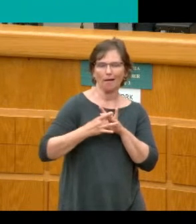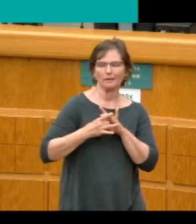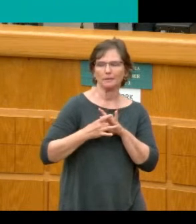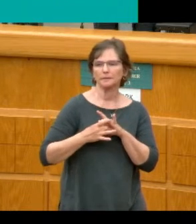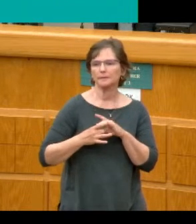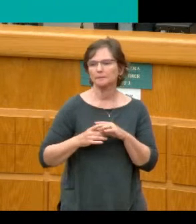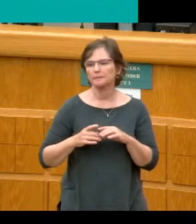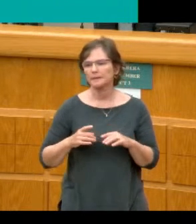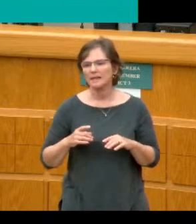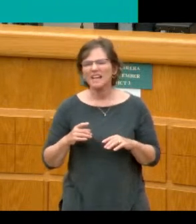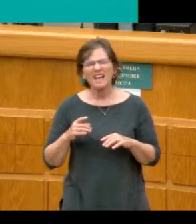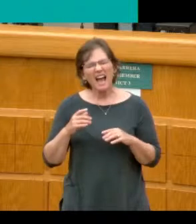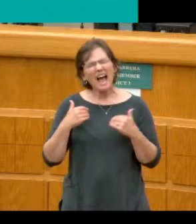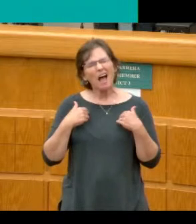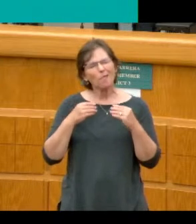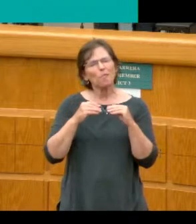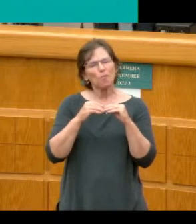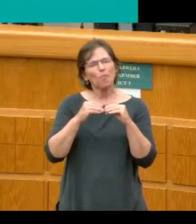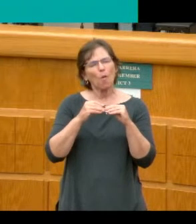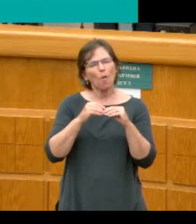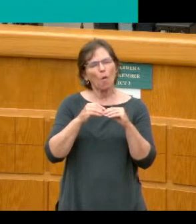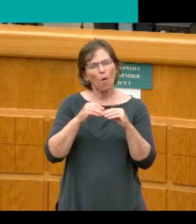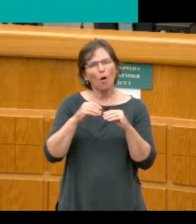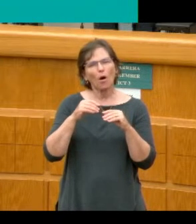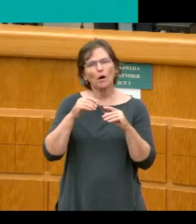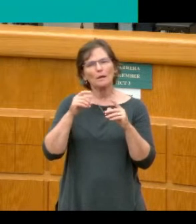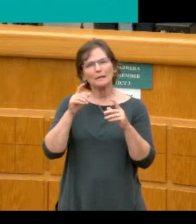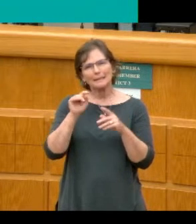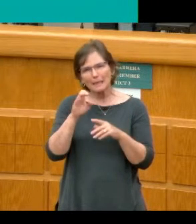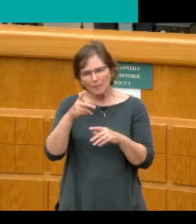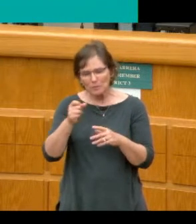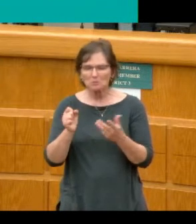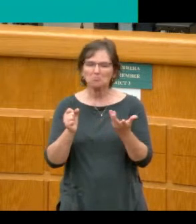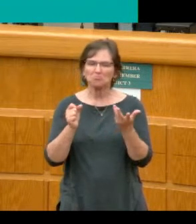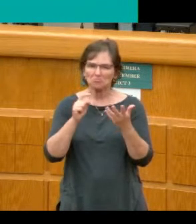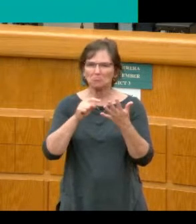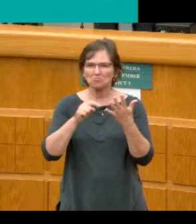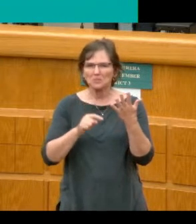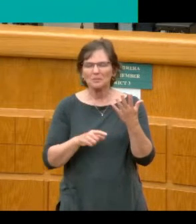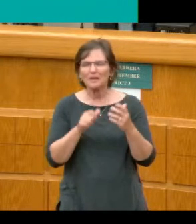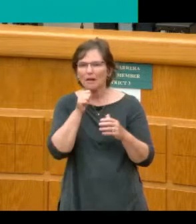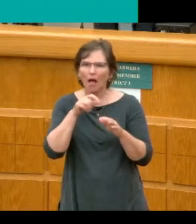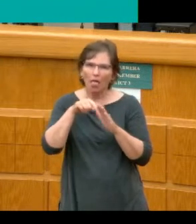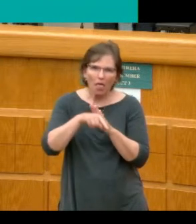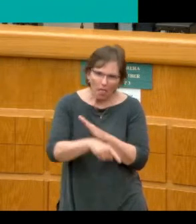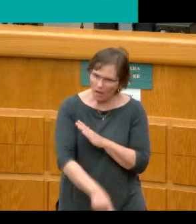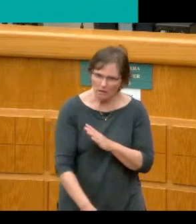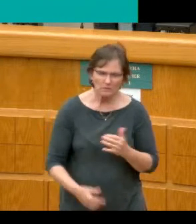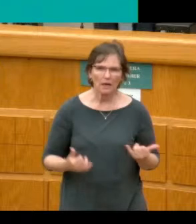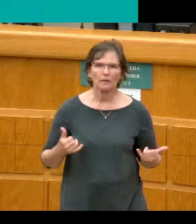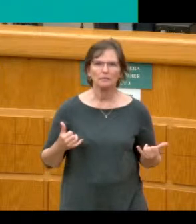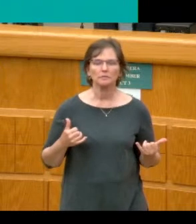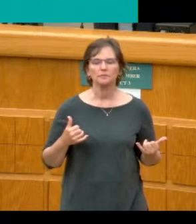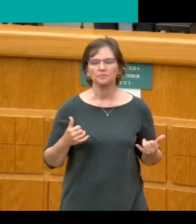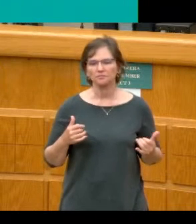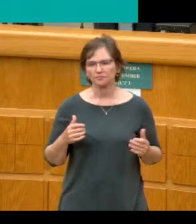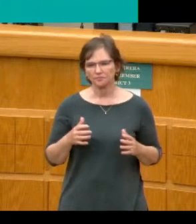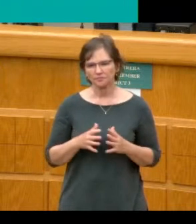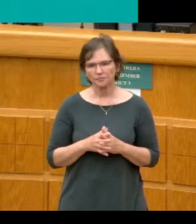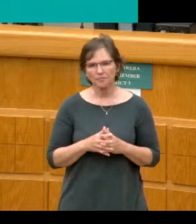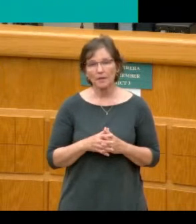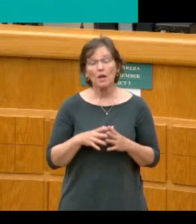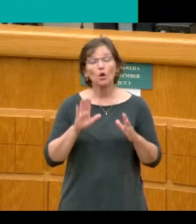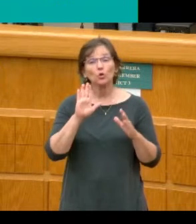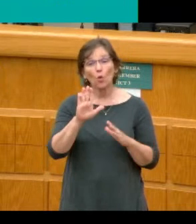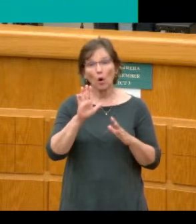Zoom, and you all eat together, and you still eat the same food and side dishes. So